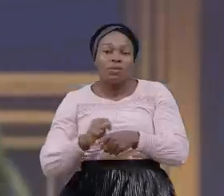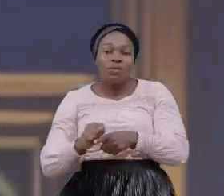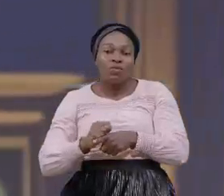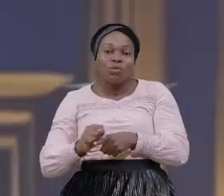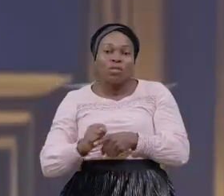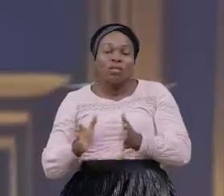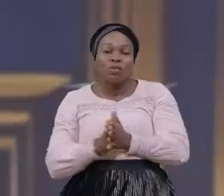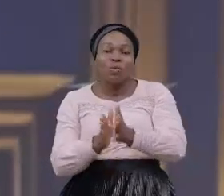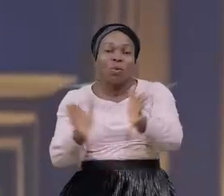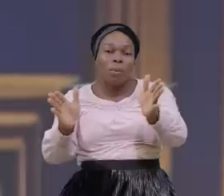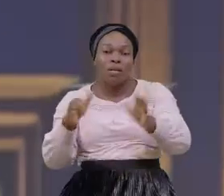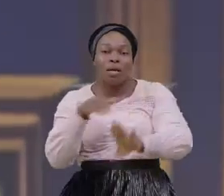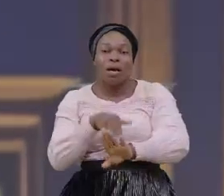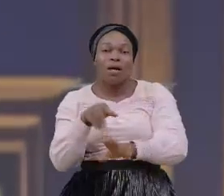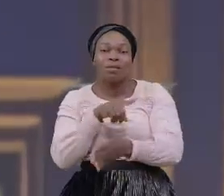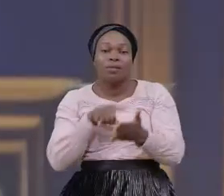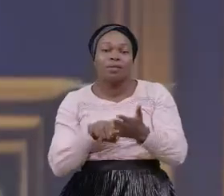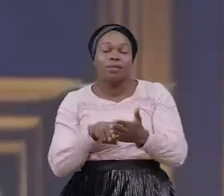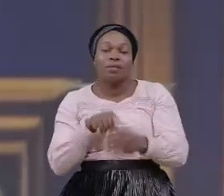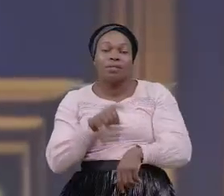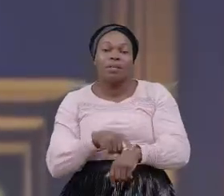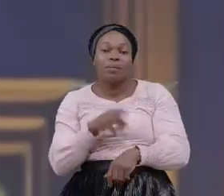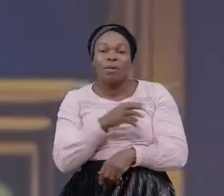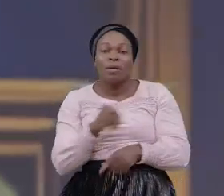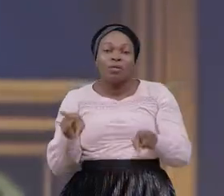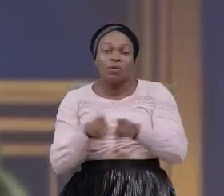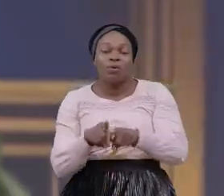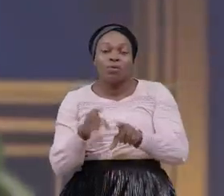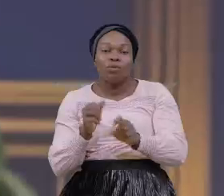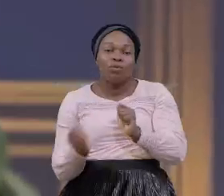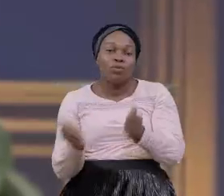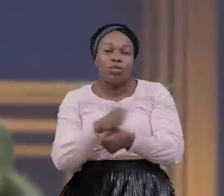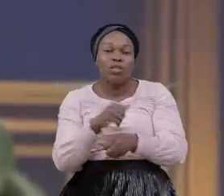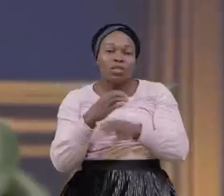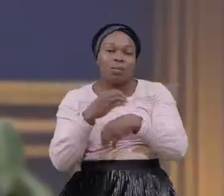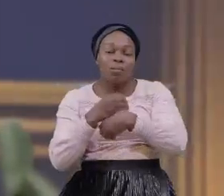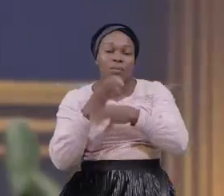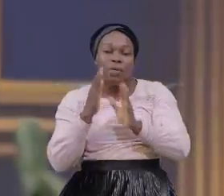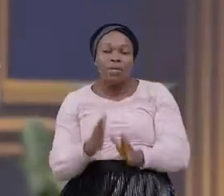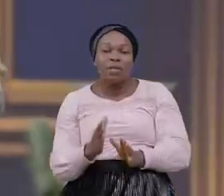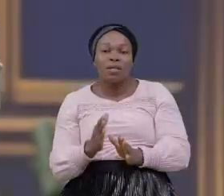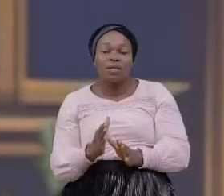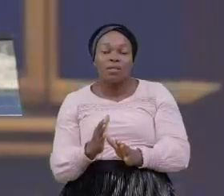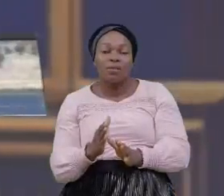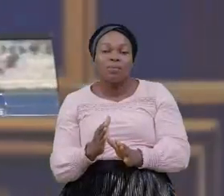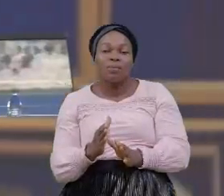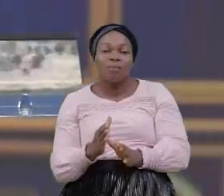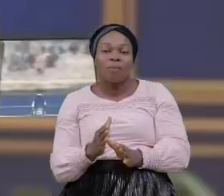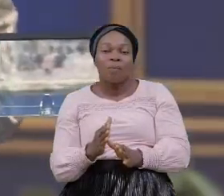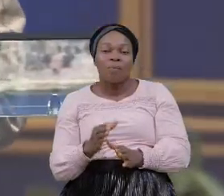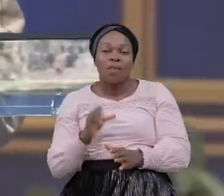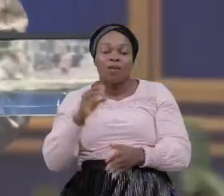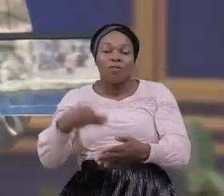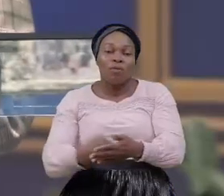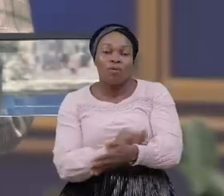have the change makers refreshing, refining. The Lord will refresh